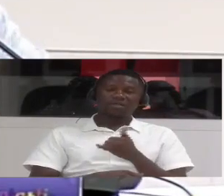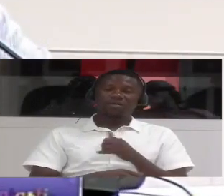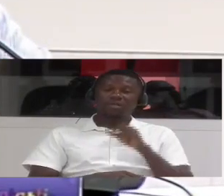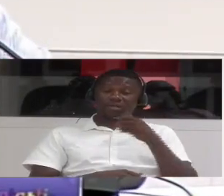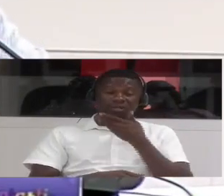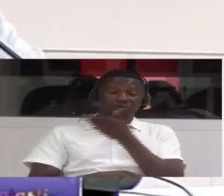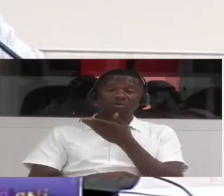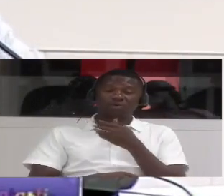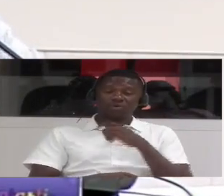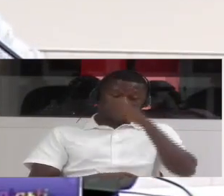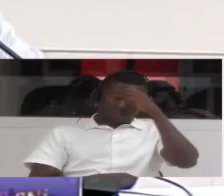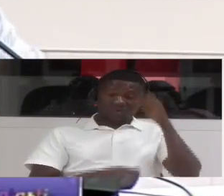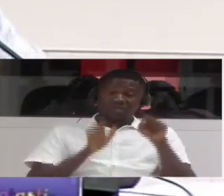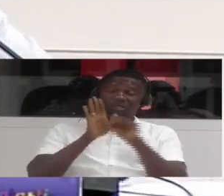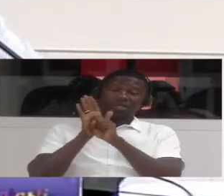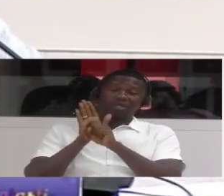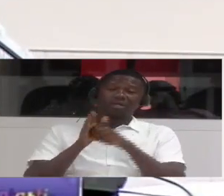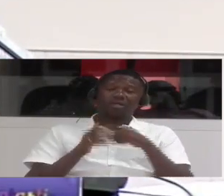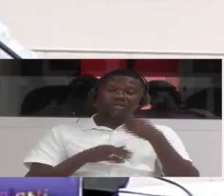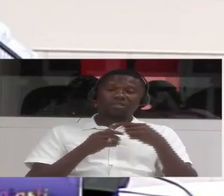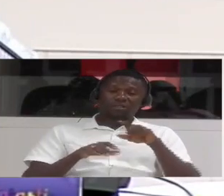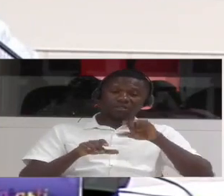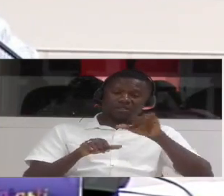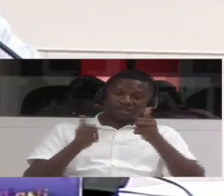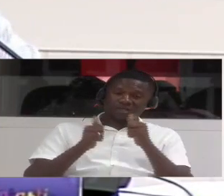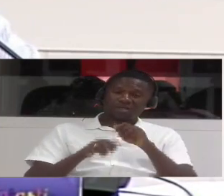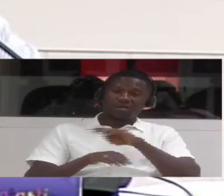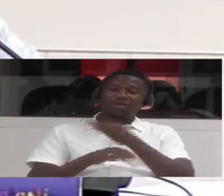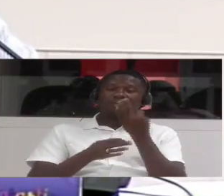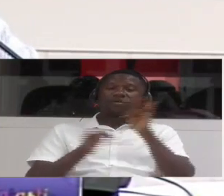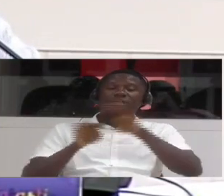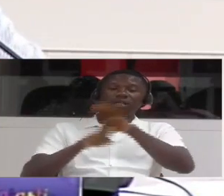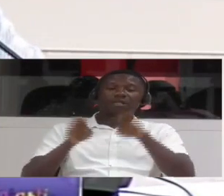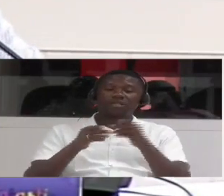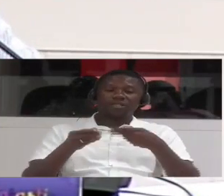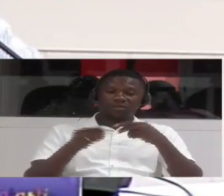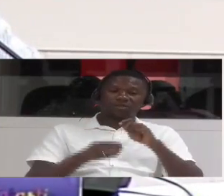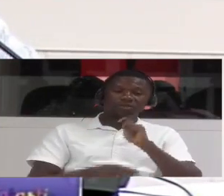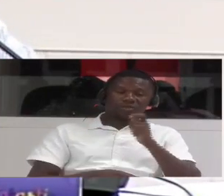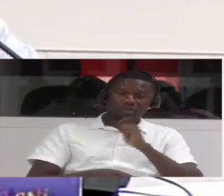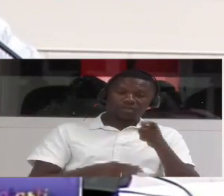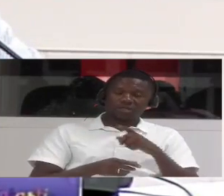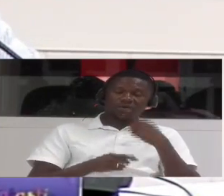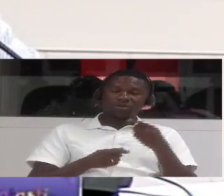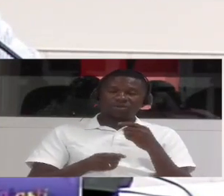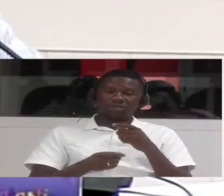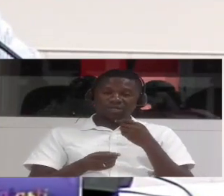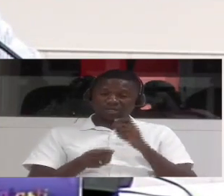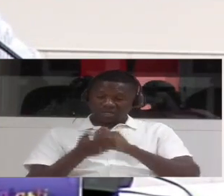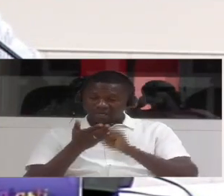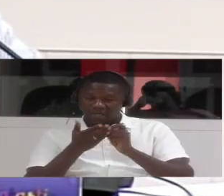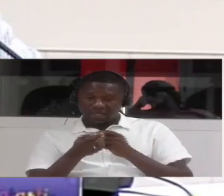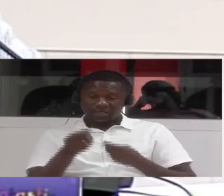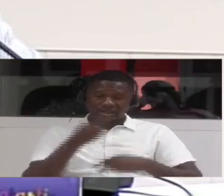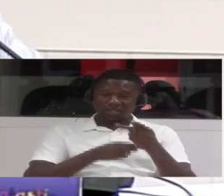started freelance journalism. And then he was selling some of his stories to The Voice newspaper. So on this particular case,